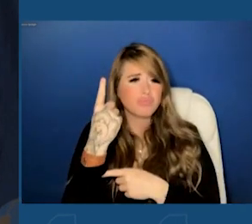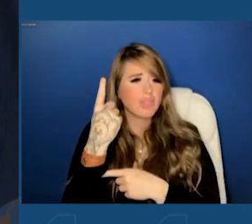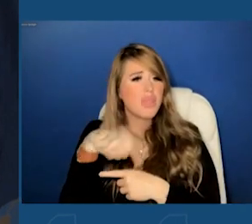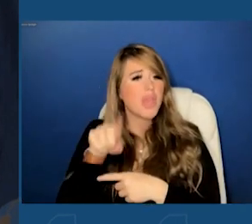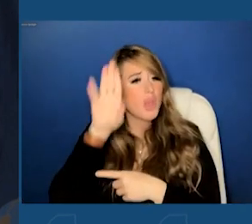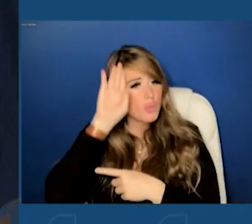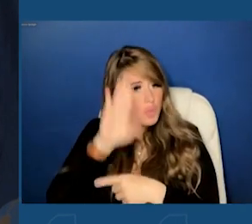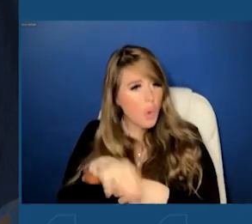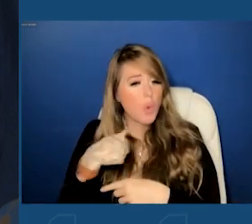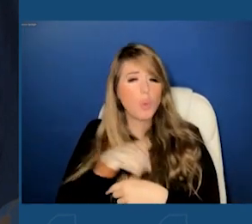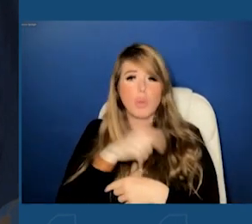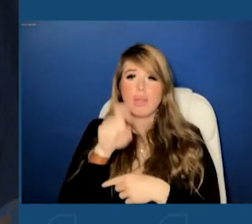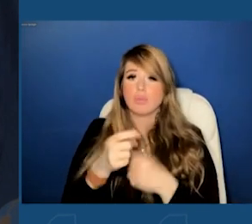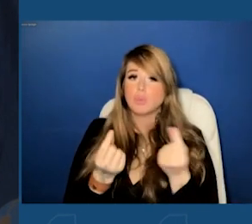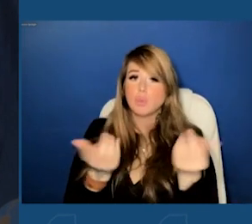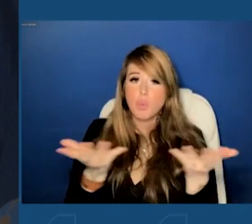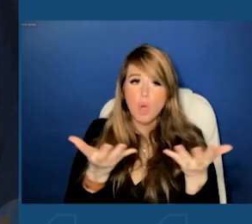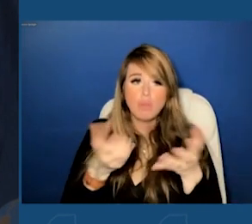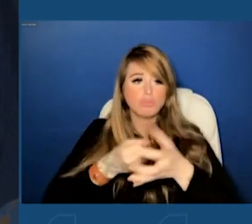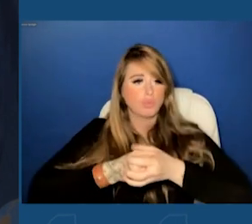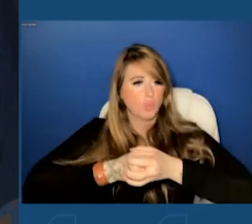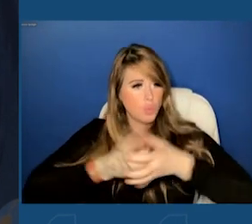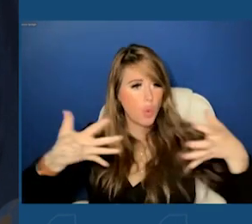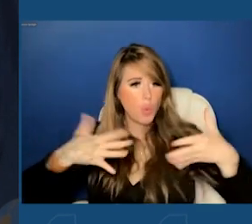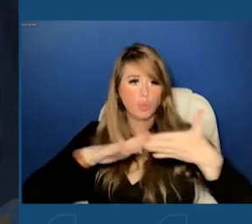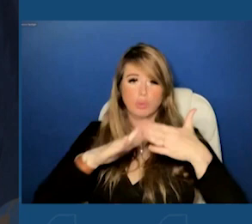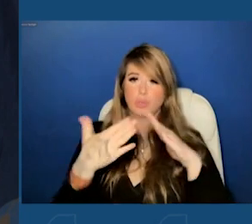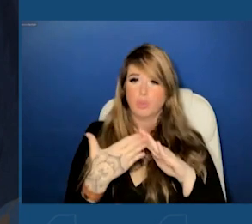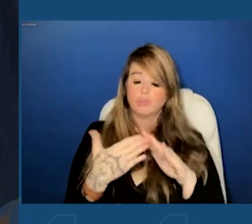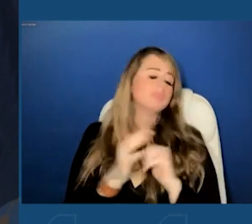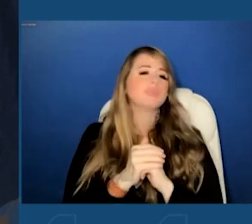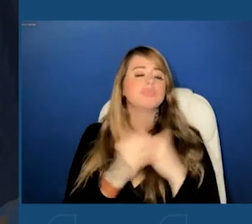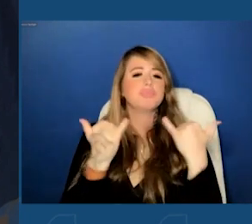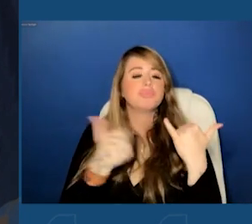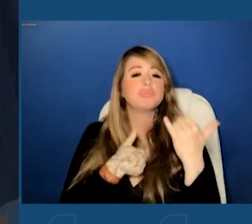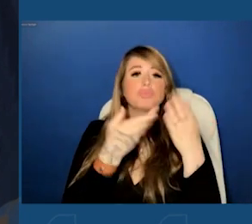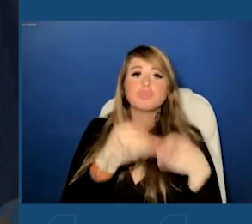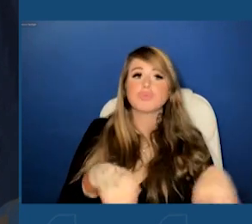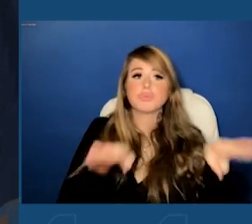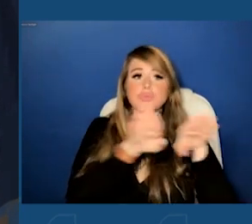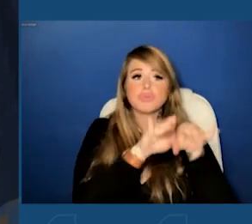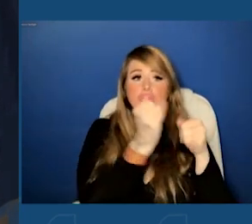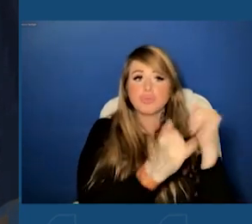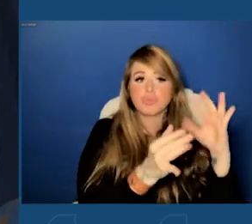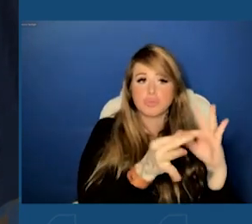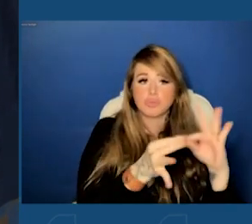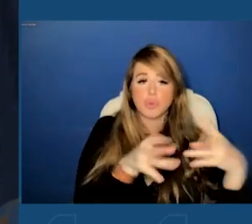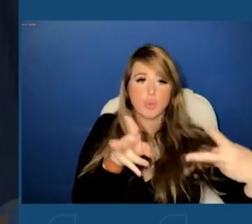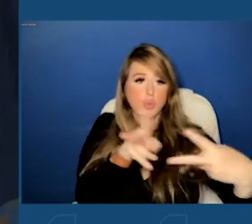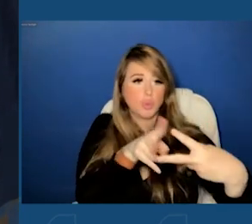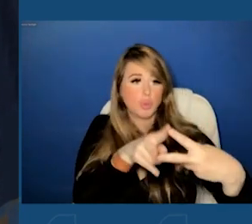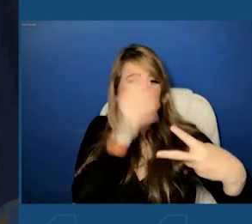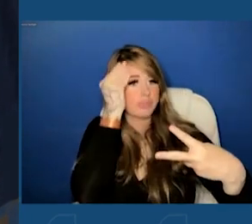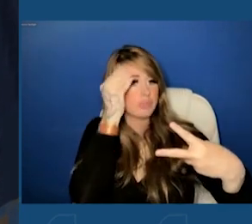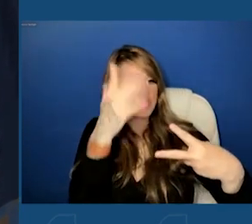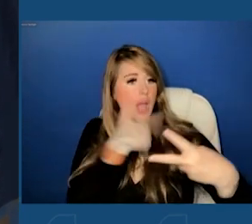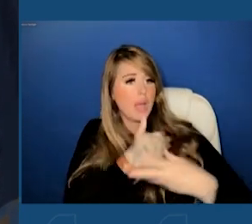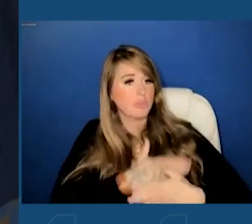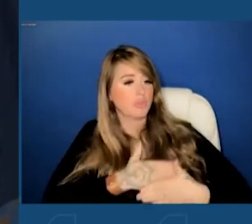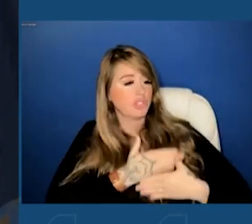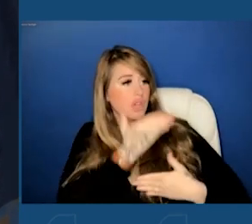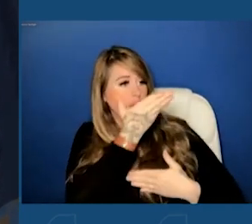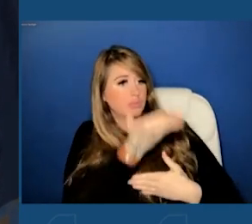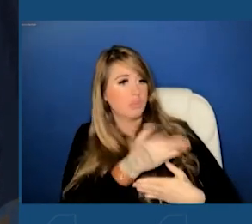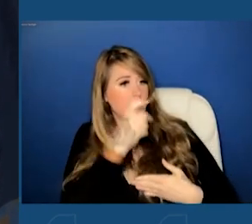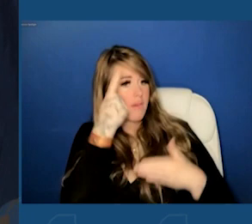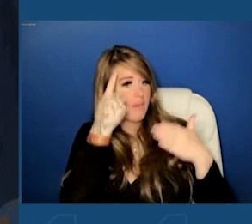we have to do here is grow this community. And so let me just close by saying two things. One, I appreciate Governor Hochul. I appreciate your